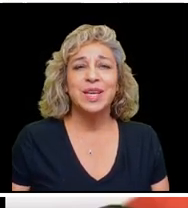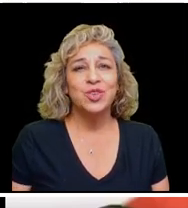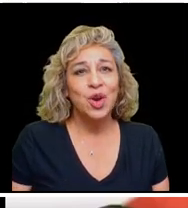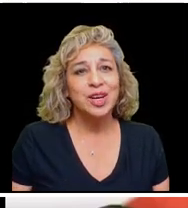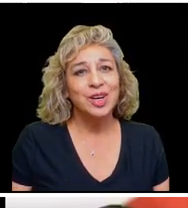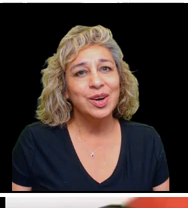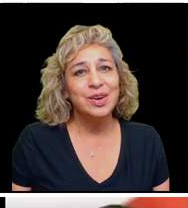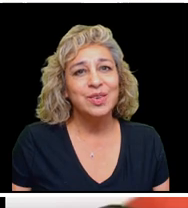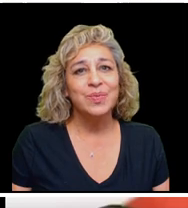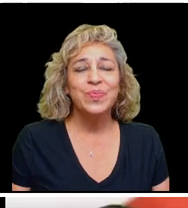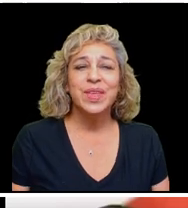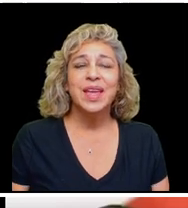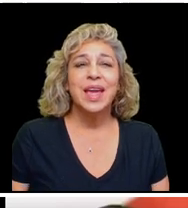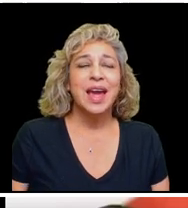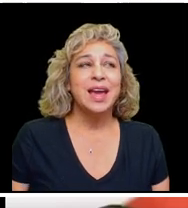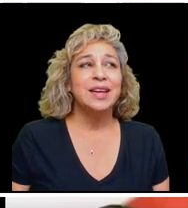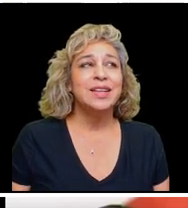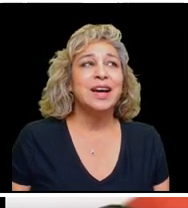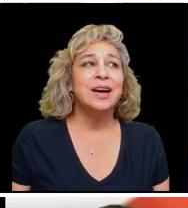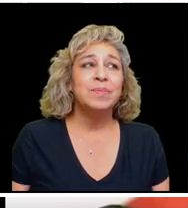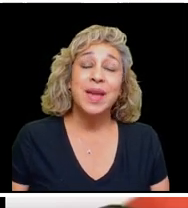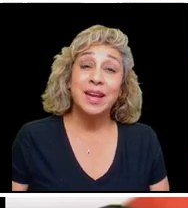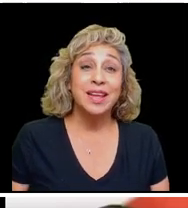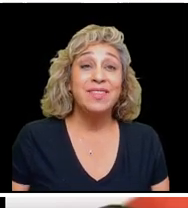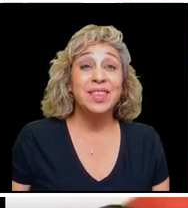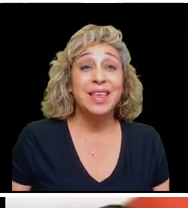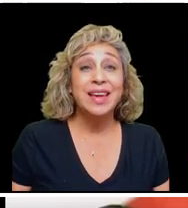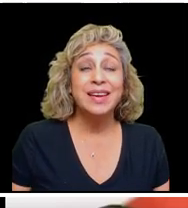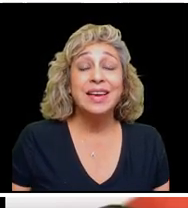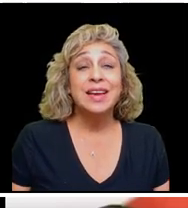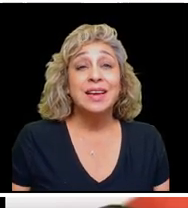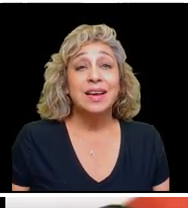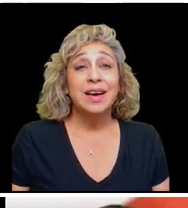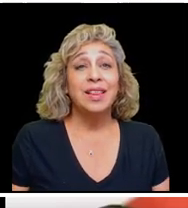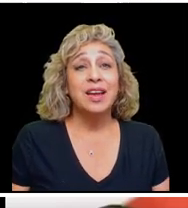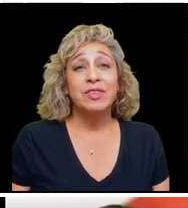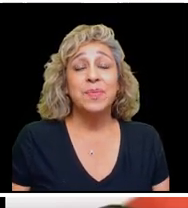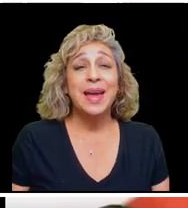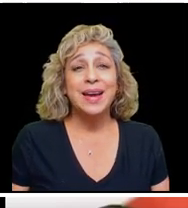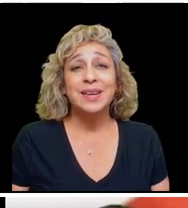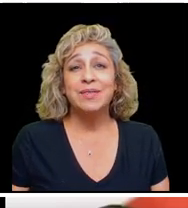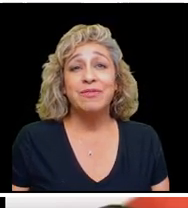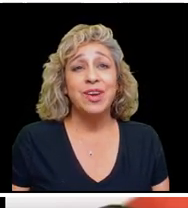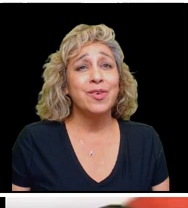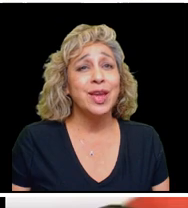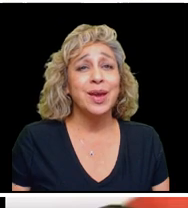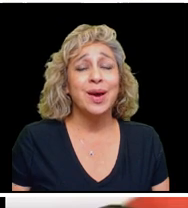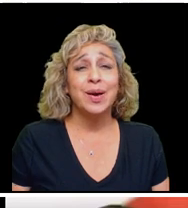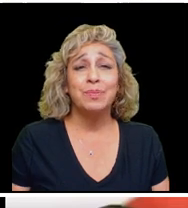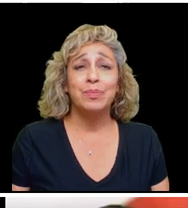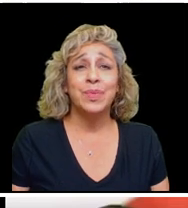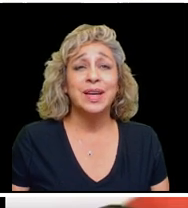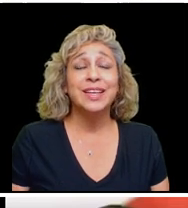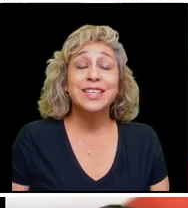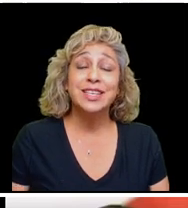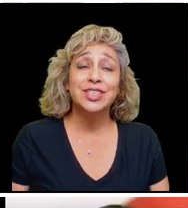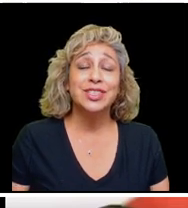stomach and try to learn and and even then a lot of them had very